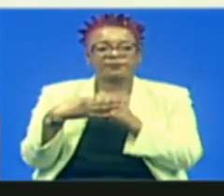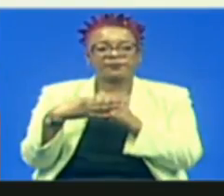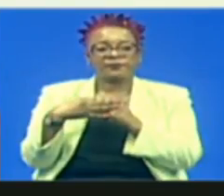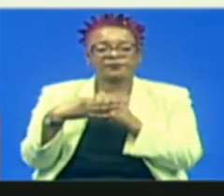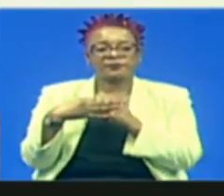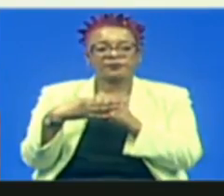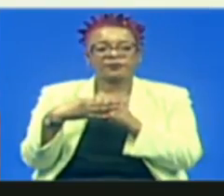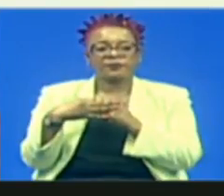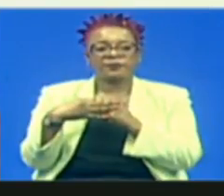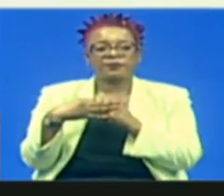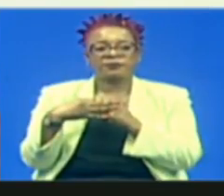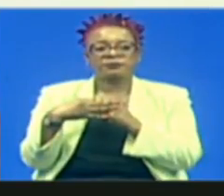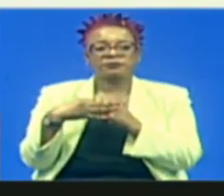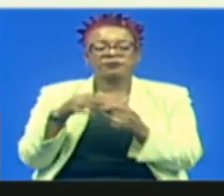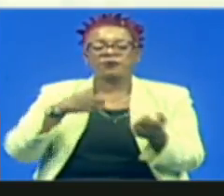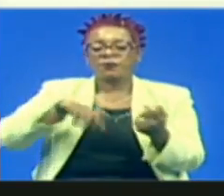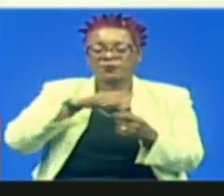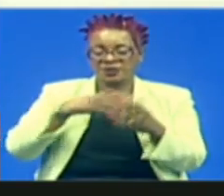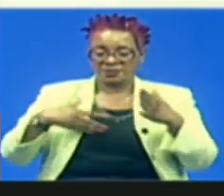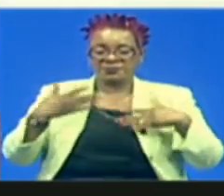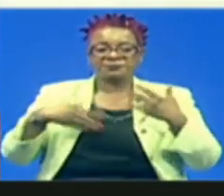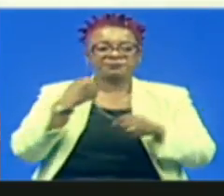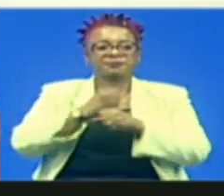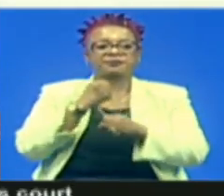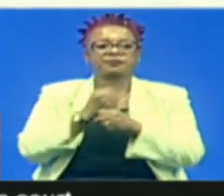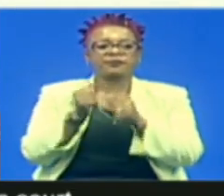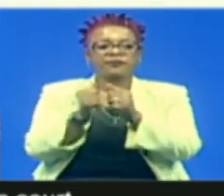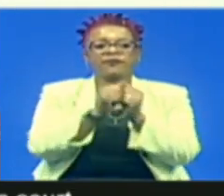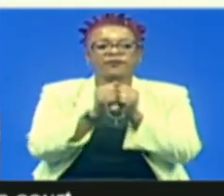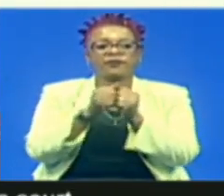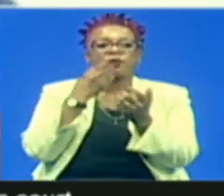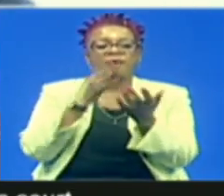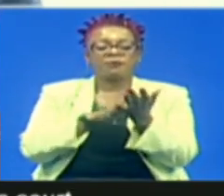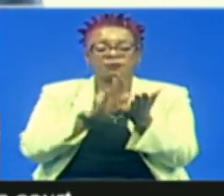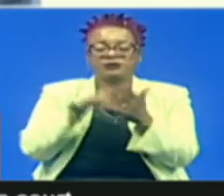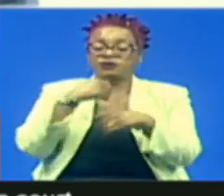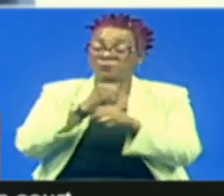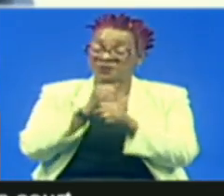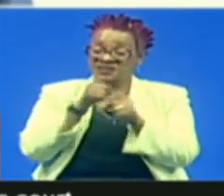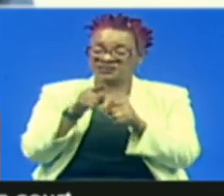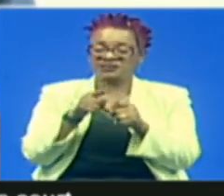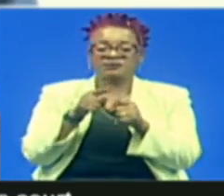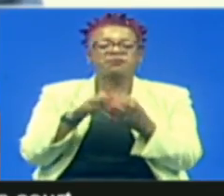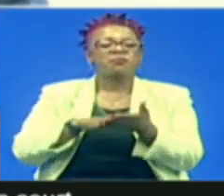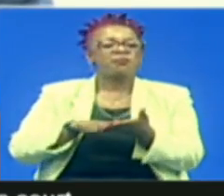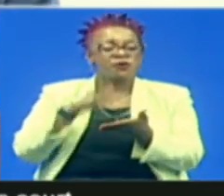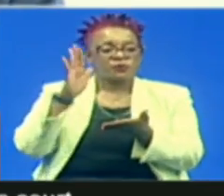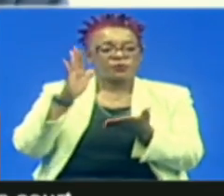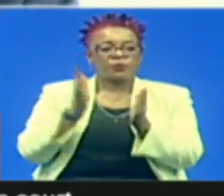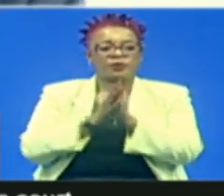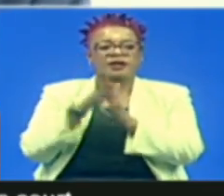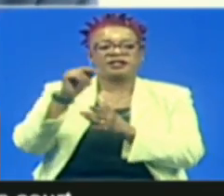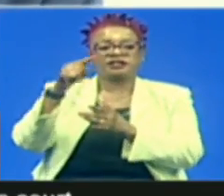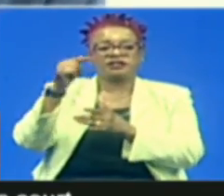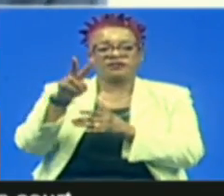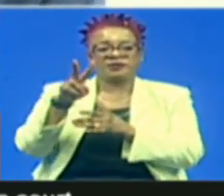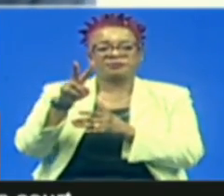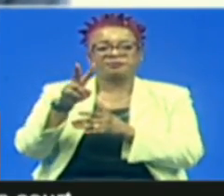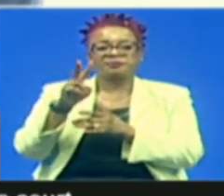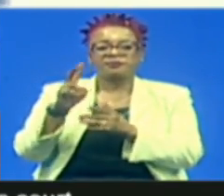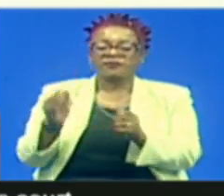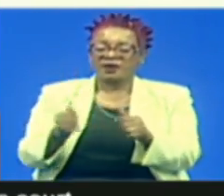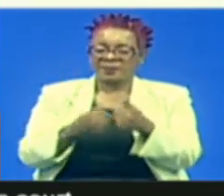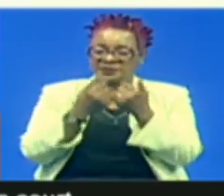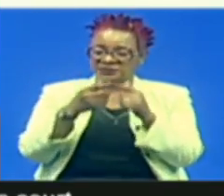We are happy to be working together, and this year we are promising to make it big with our brand NTV. And it's coming at a very special